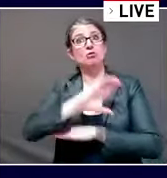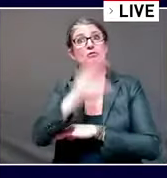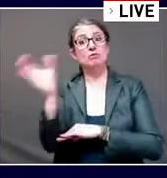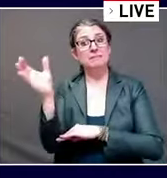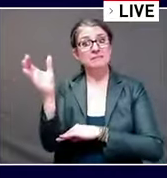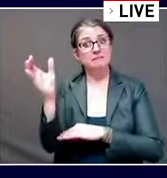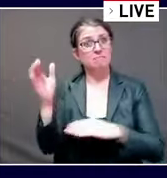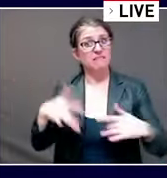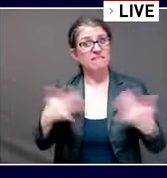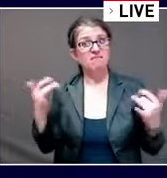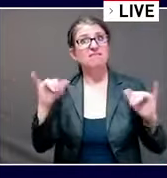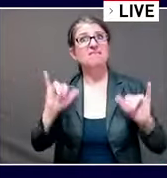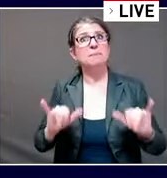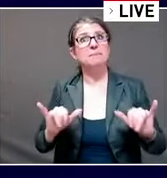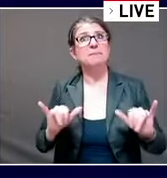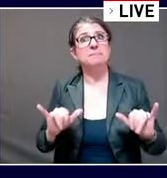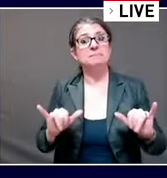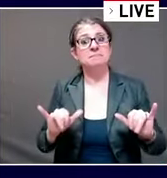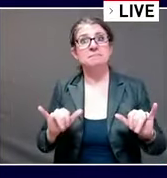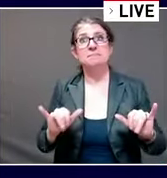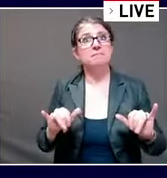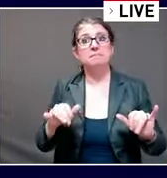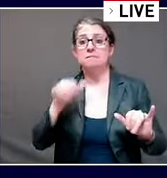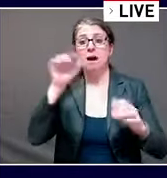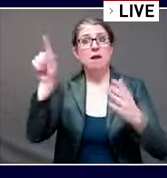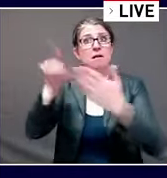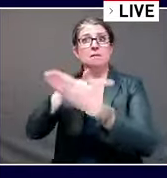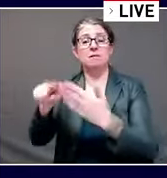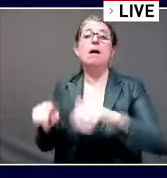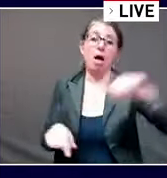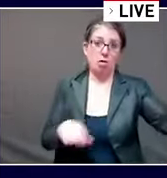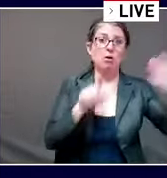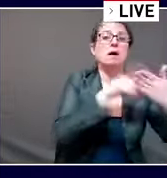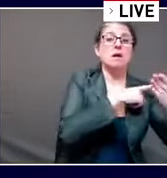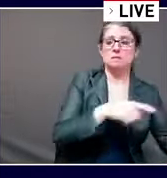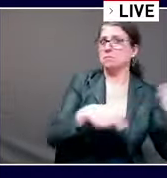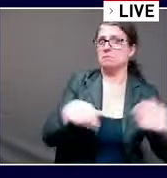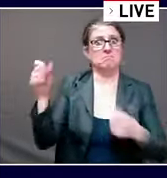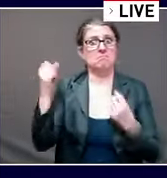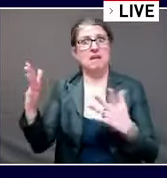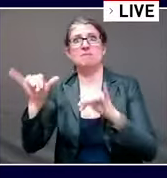going forward, as opposed to, it's being scaled down and some of it's moving online, but it's not